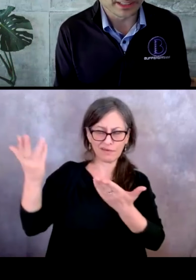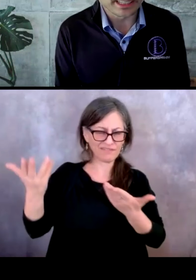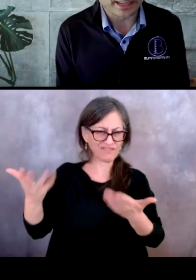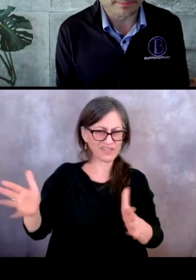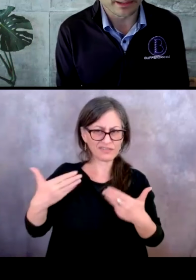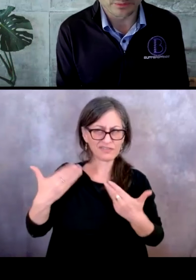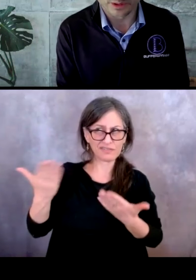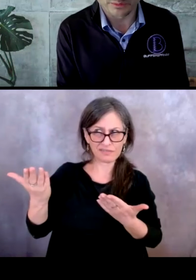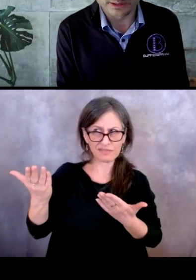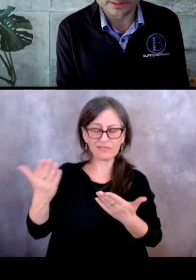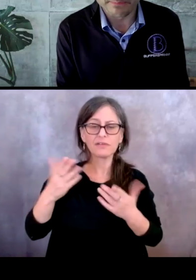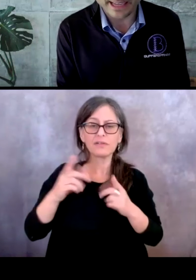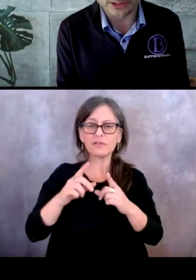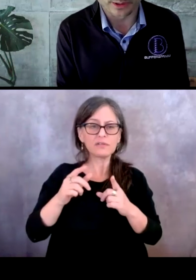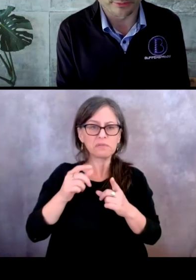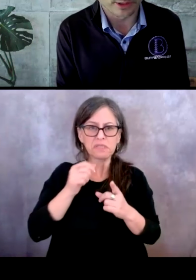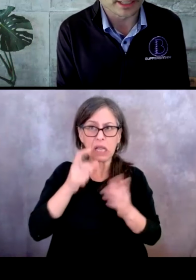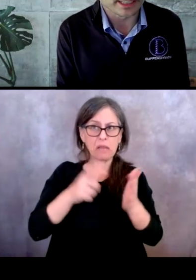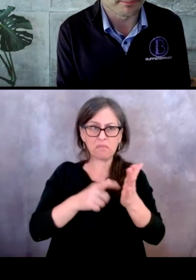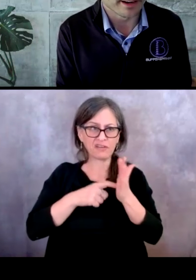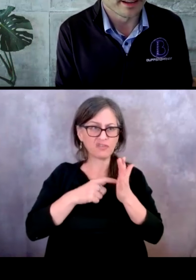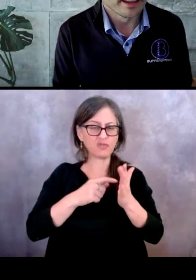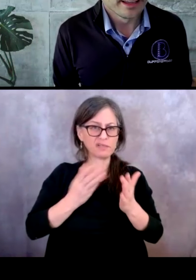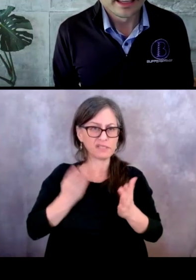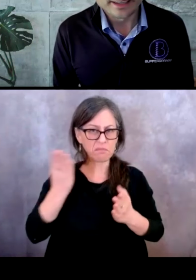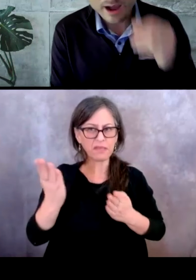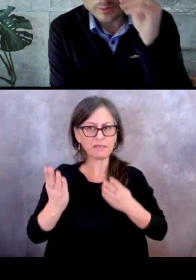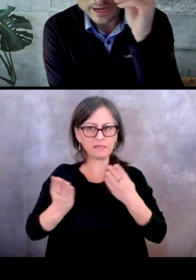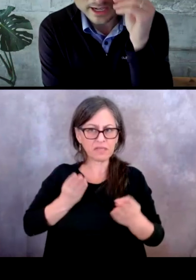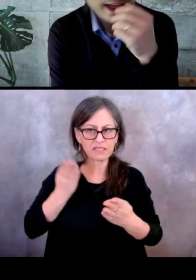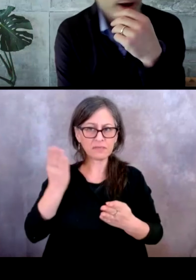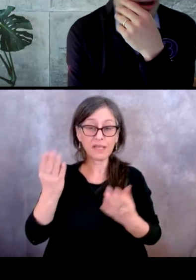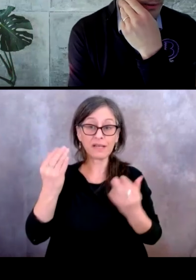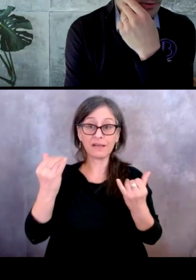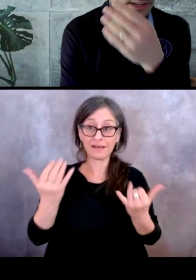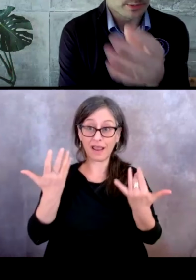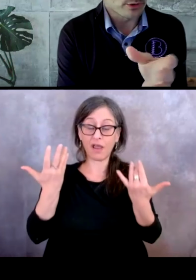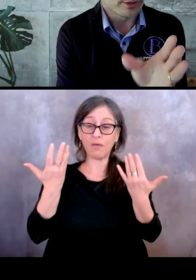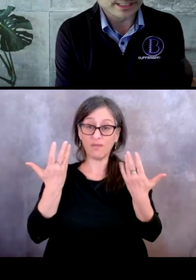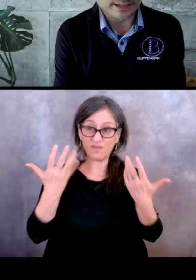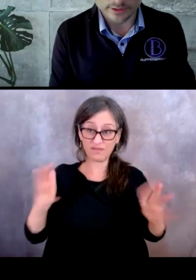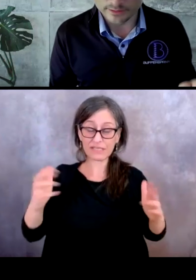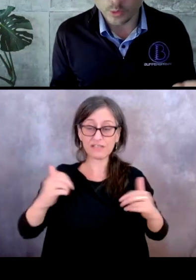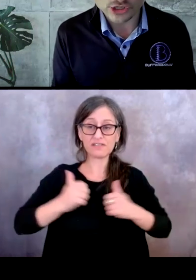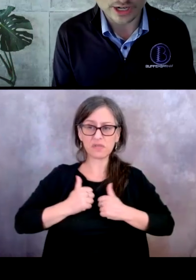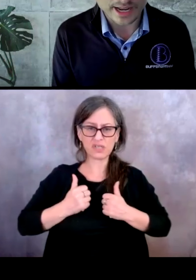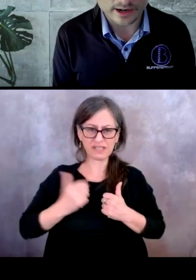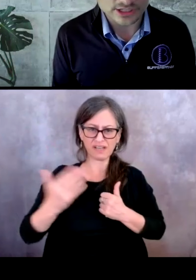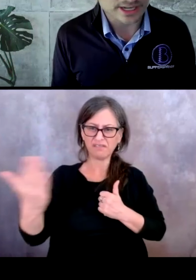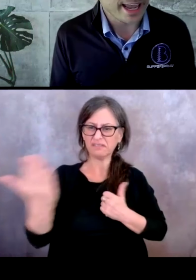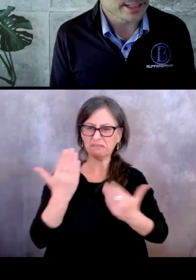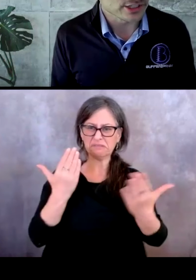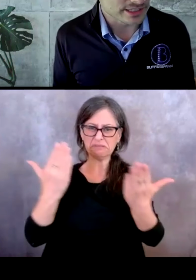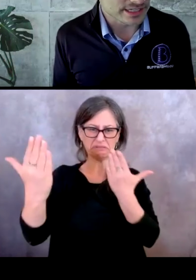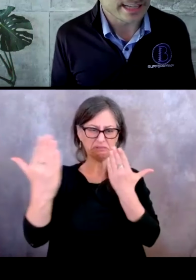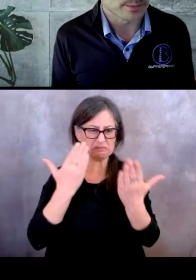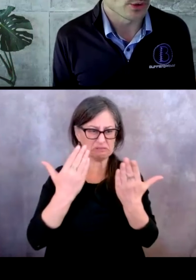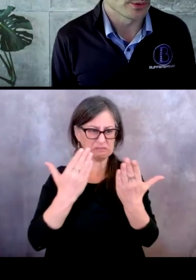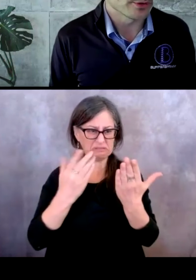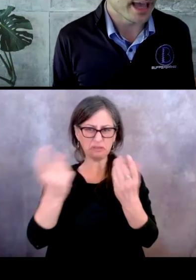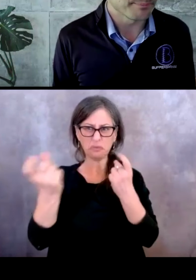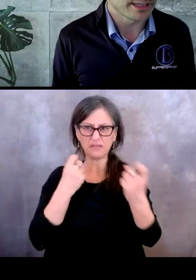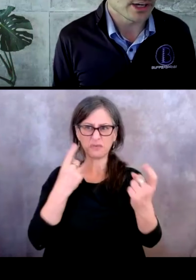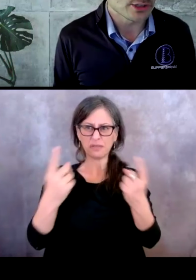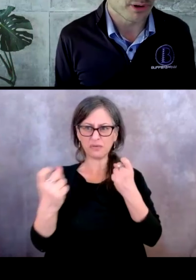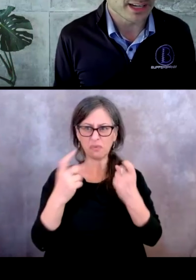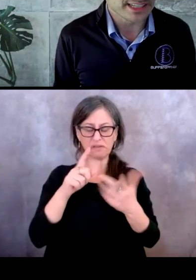wasn't really something where it was mandatory for us to submit. Now, when I got out, I was faced with all these different questionnaires and answers. And as I was going